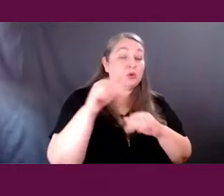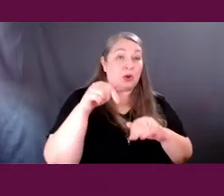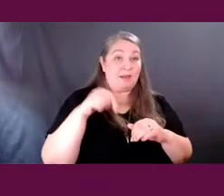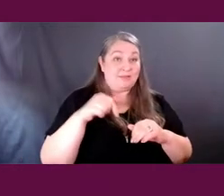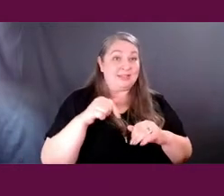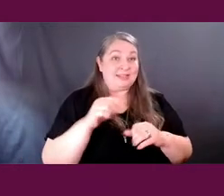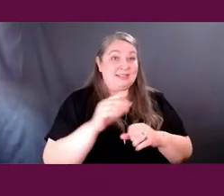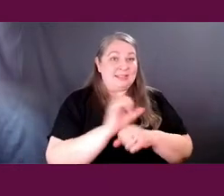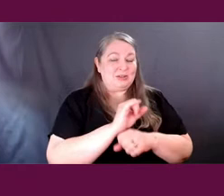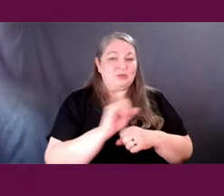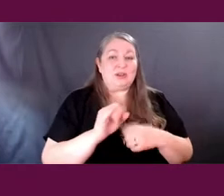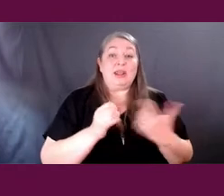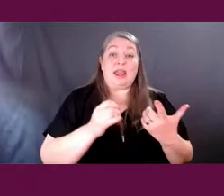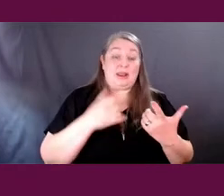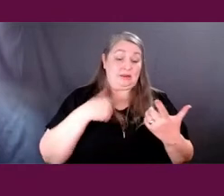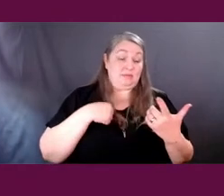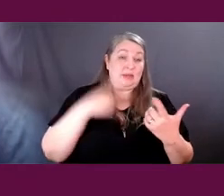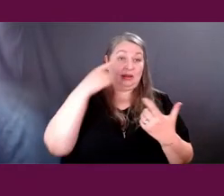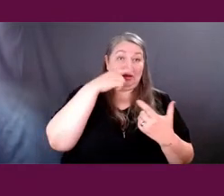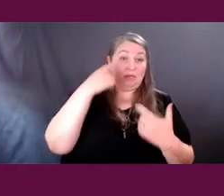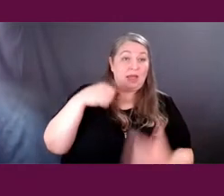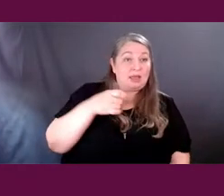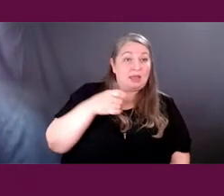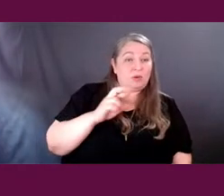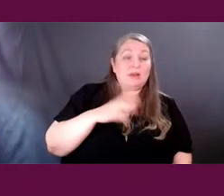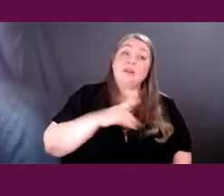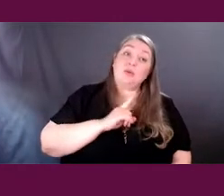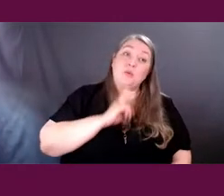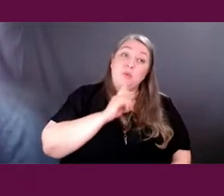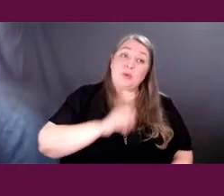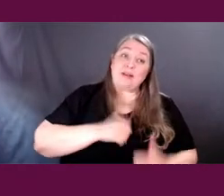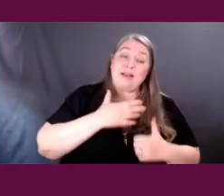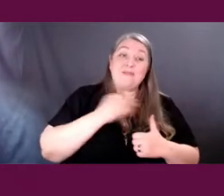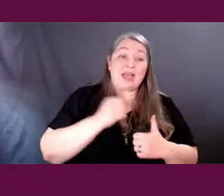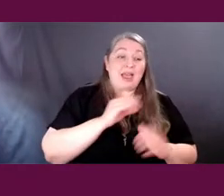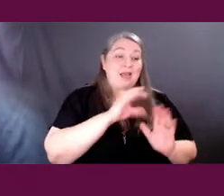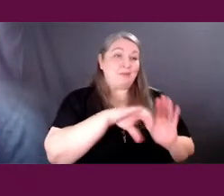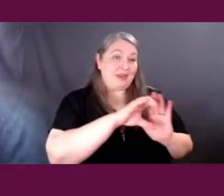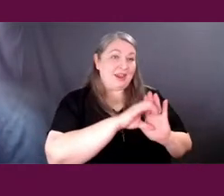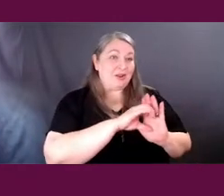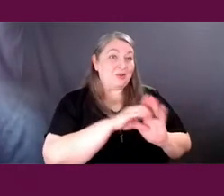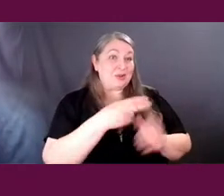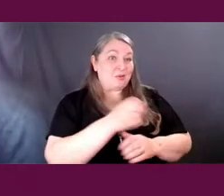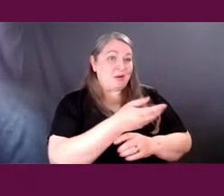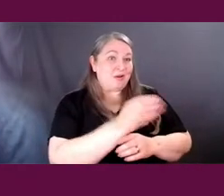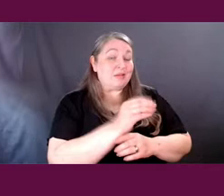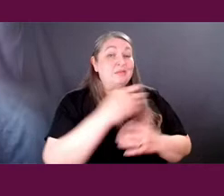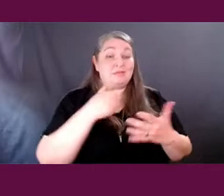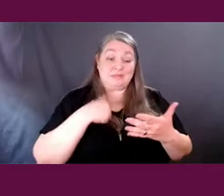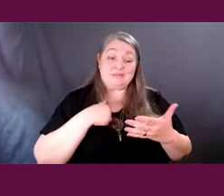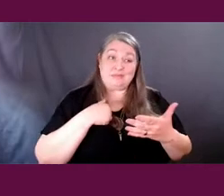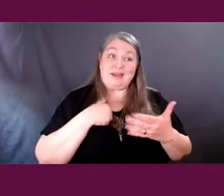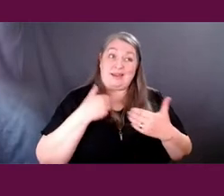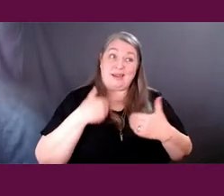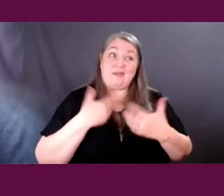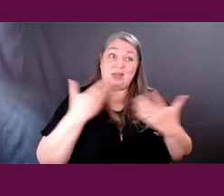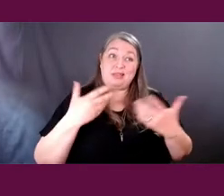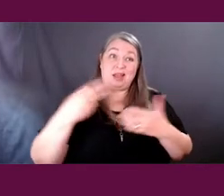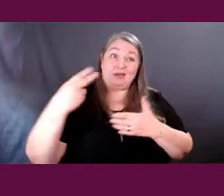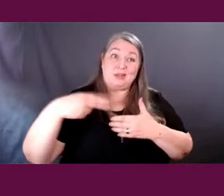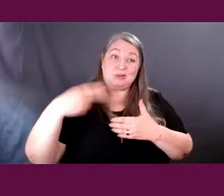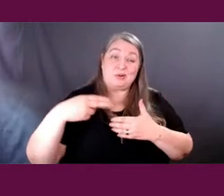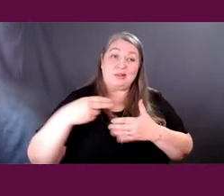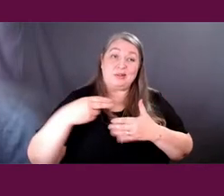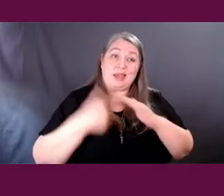woman in both real life and in my role as Ty on Harlem, I check a lot of boxes in historically excluded and underrepresented